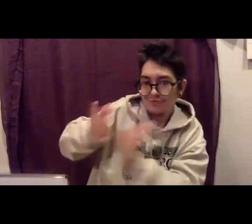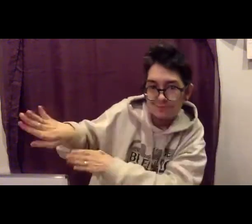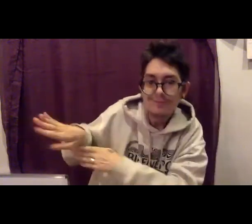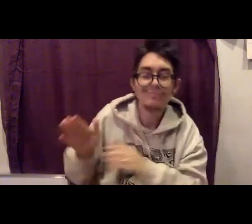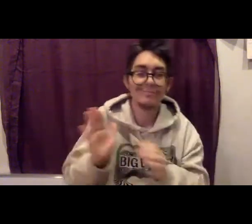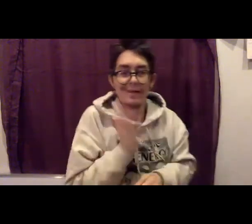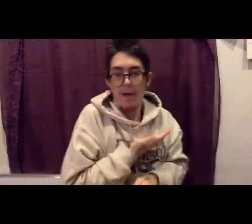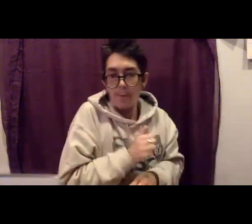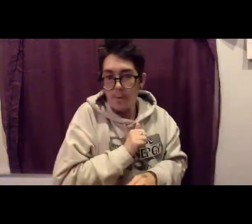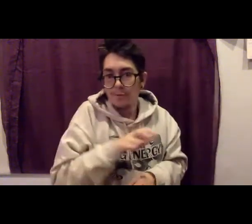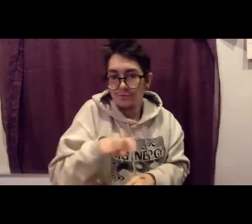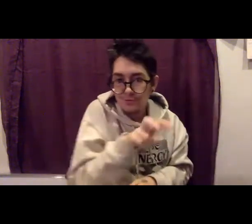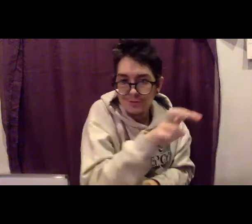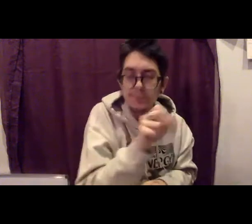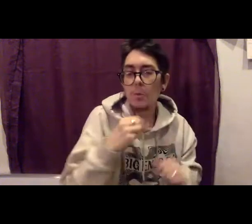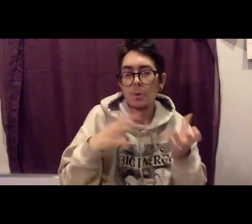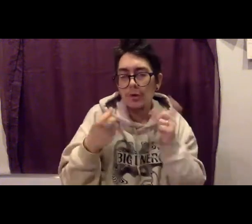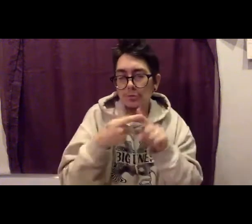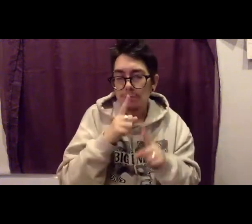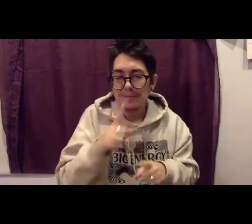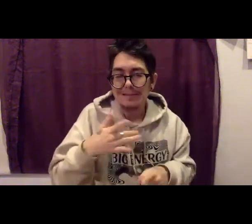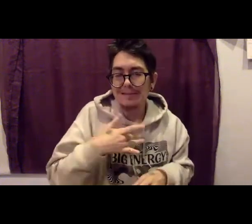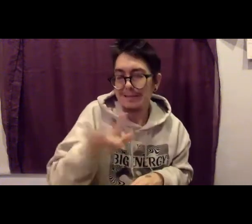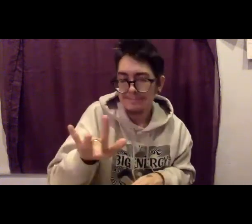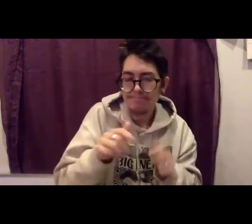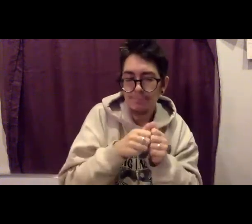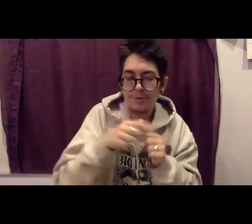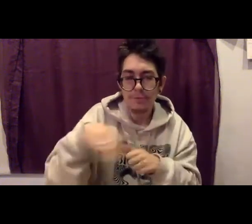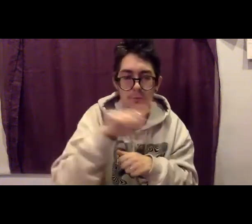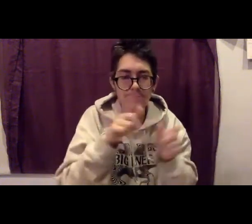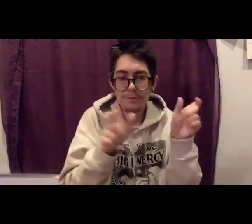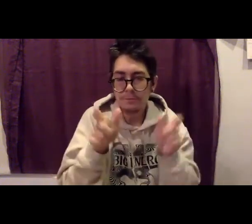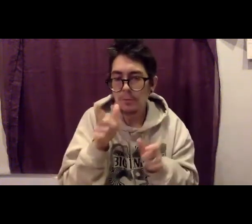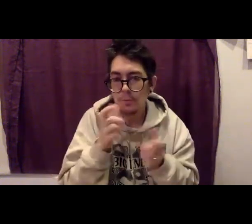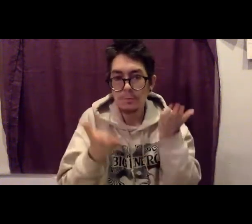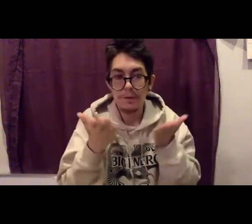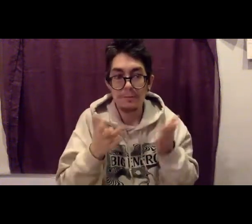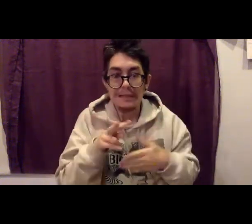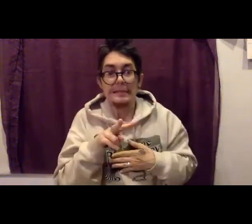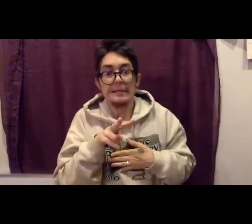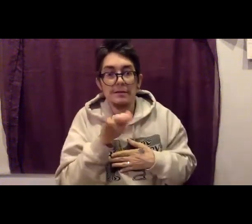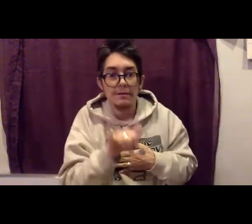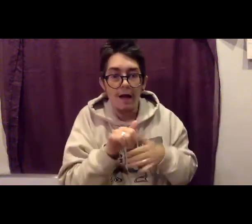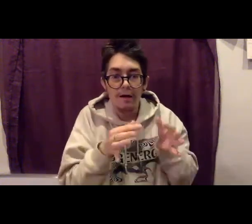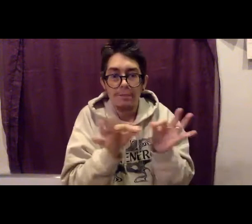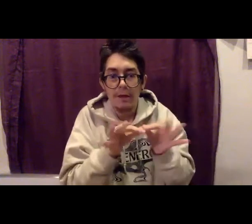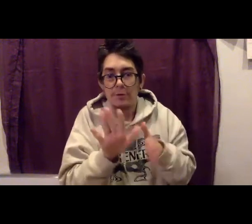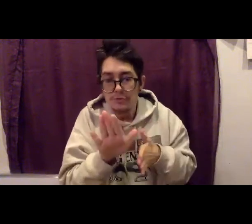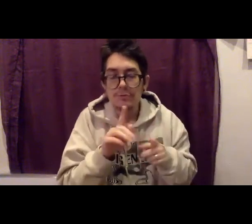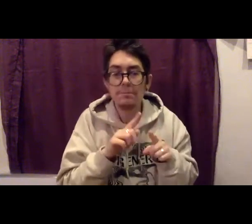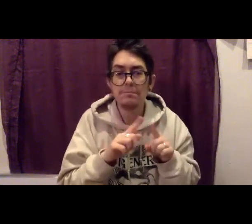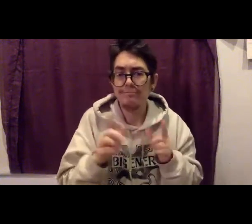church or left their religious institution, left religion altogether, and taken this journey towards spirituality. So I just want to be sensitive as far as